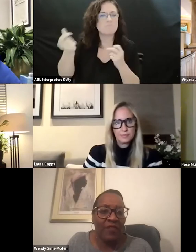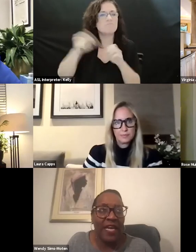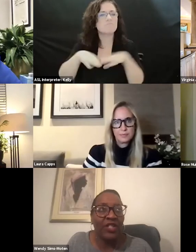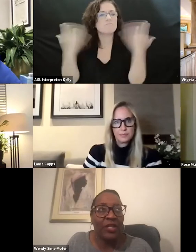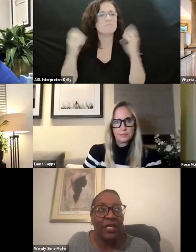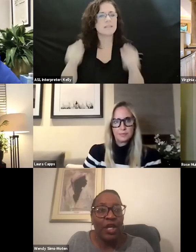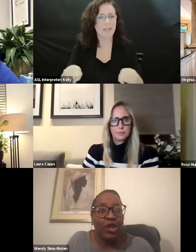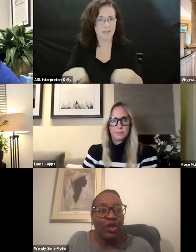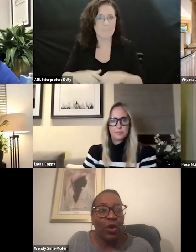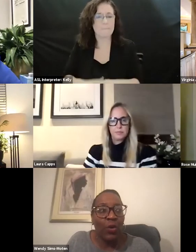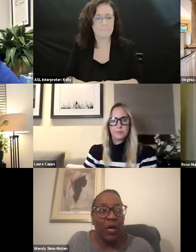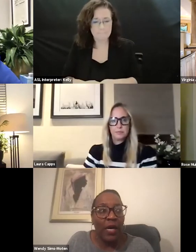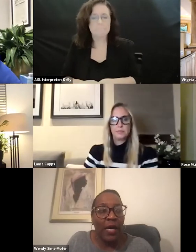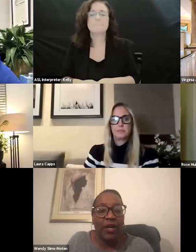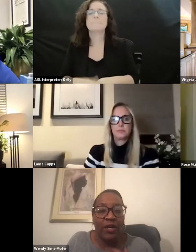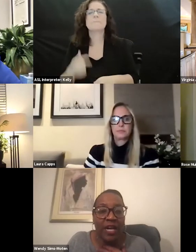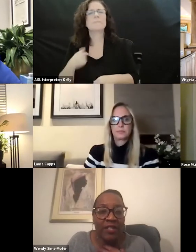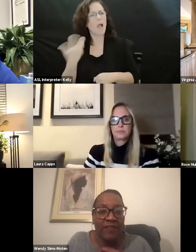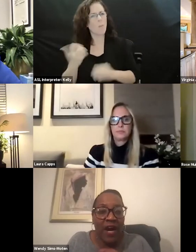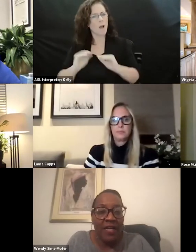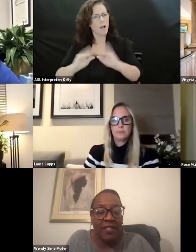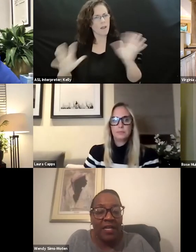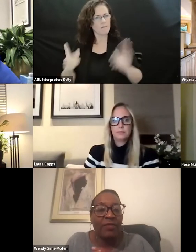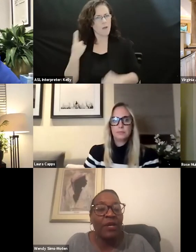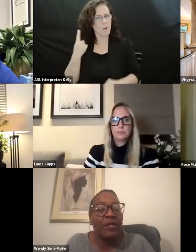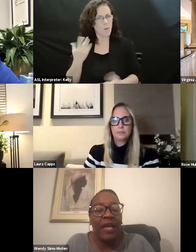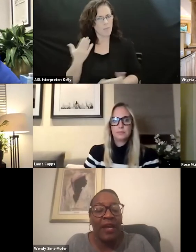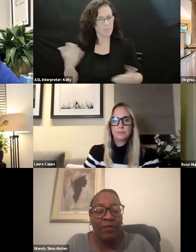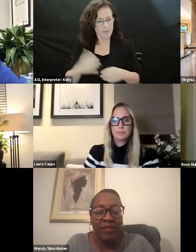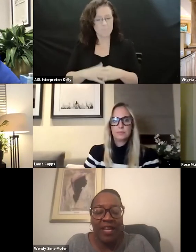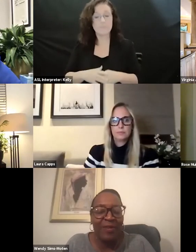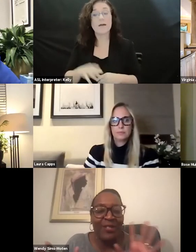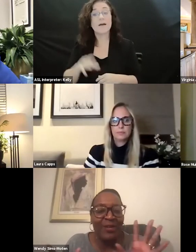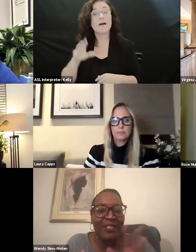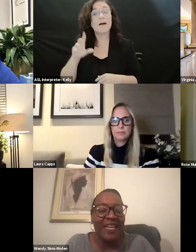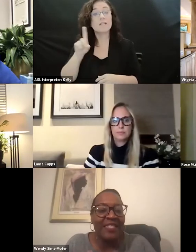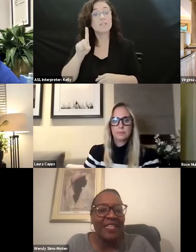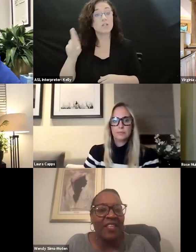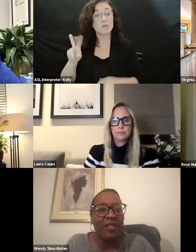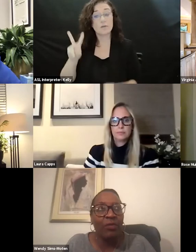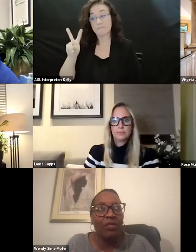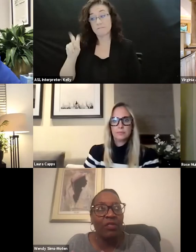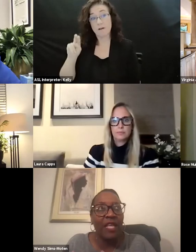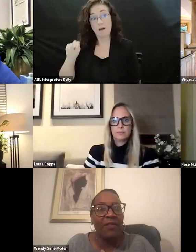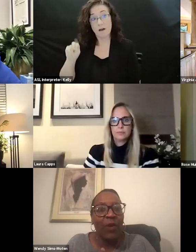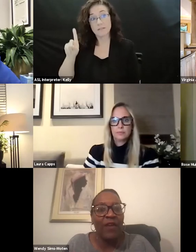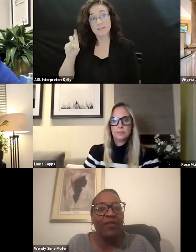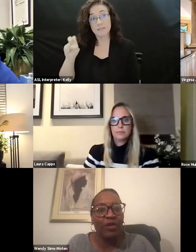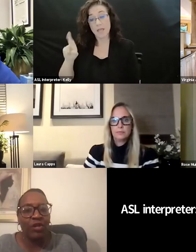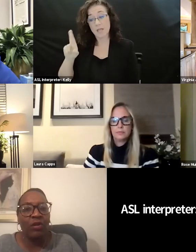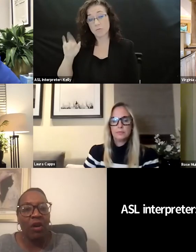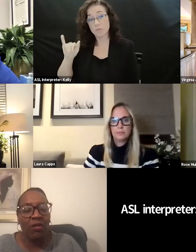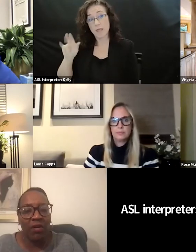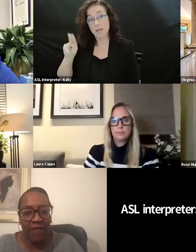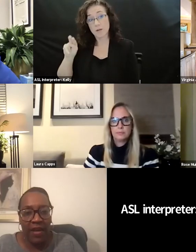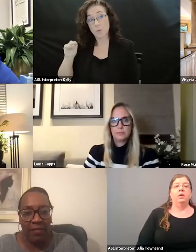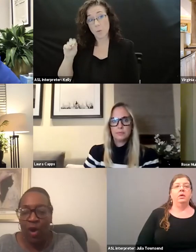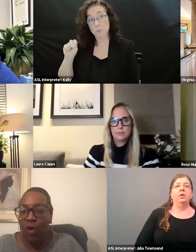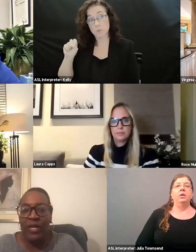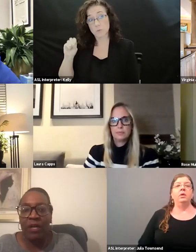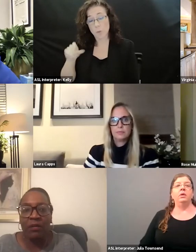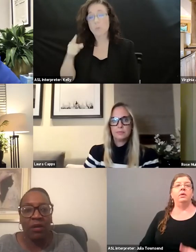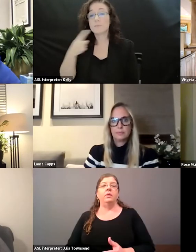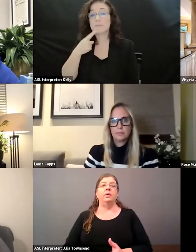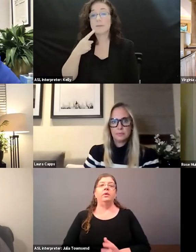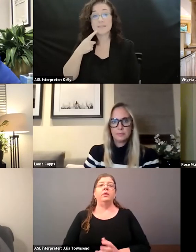for clarification so i heard dr vaughn david oso today say that that waivers are no longer available